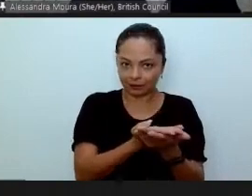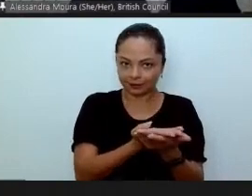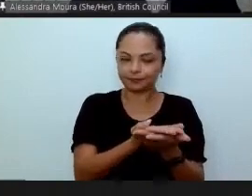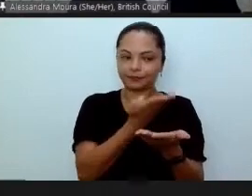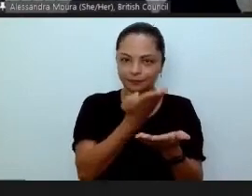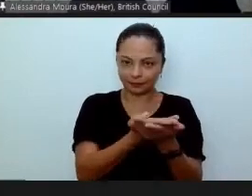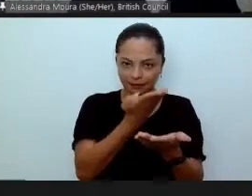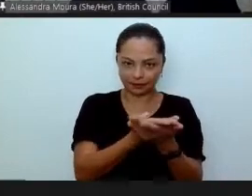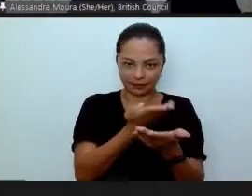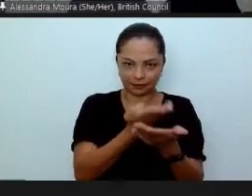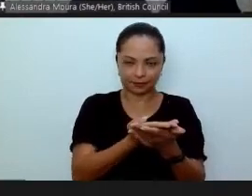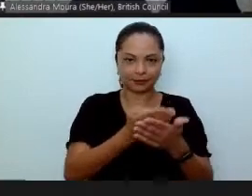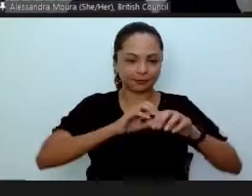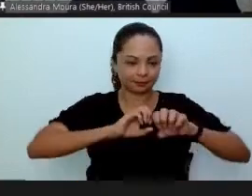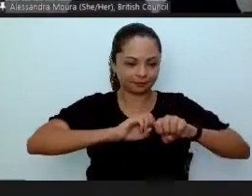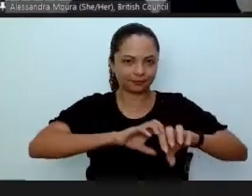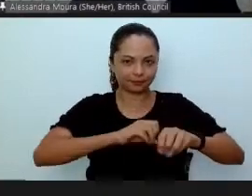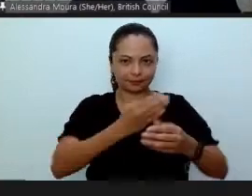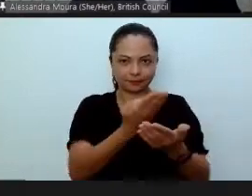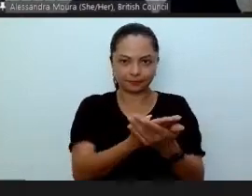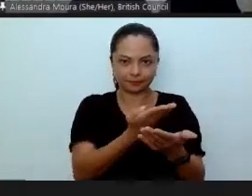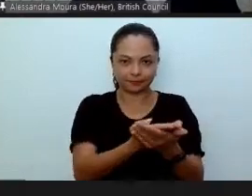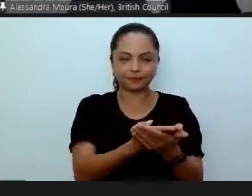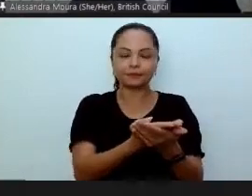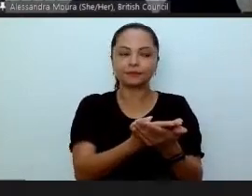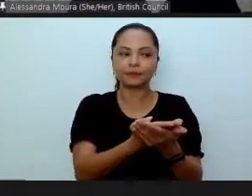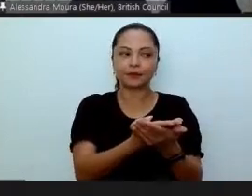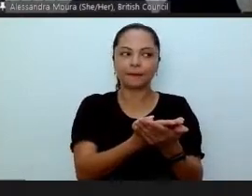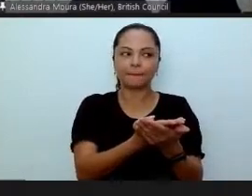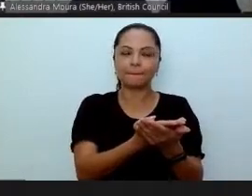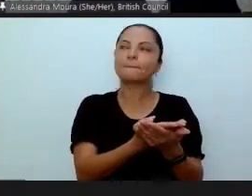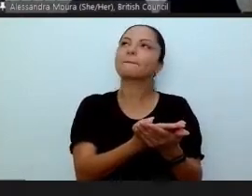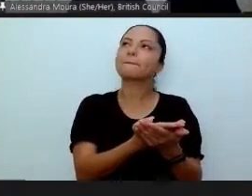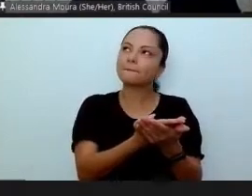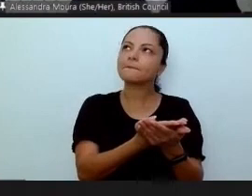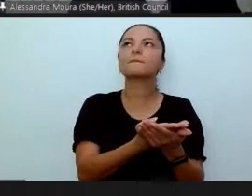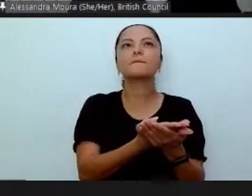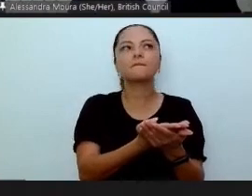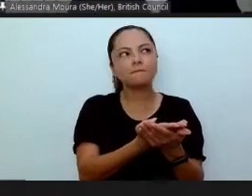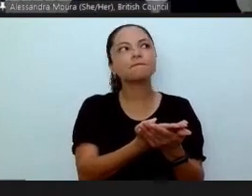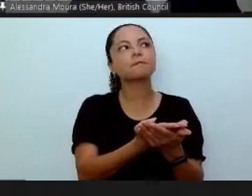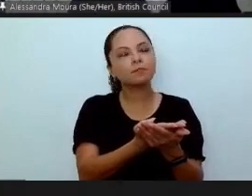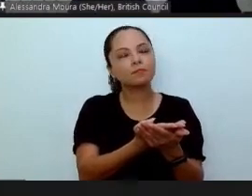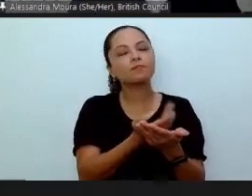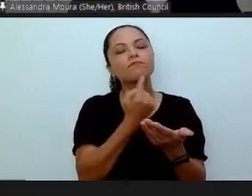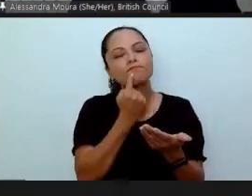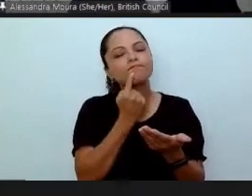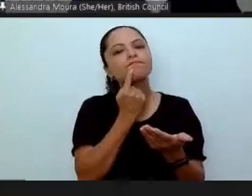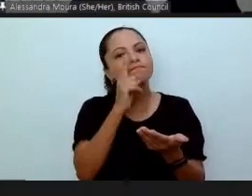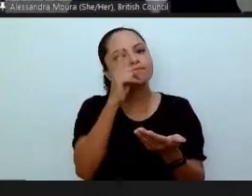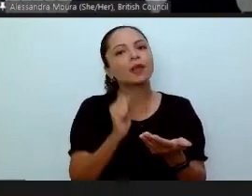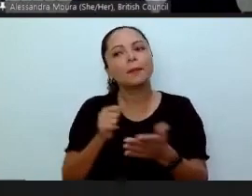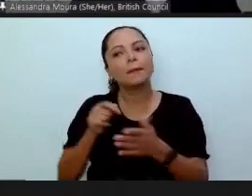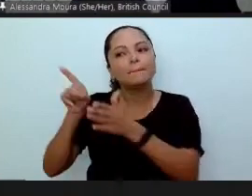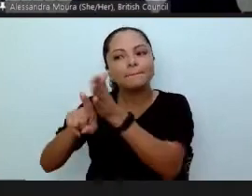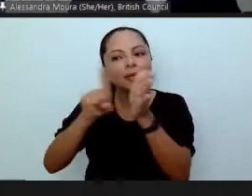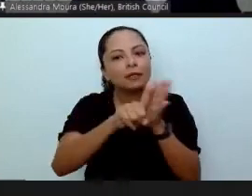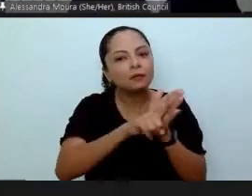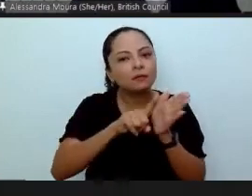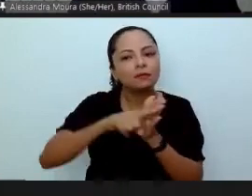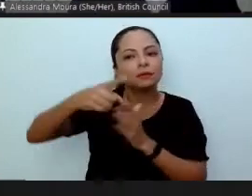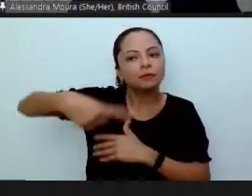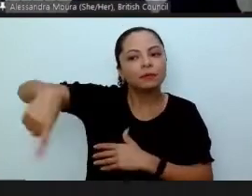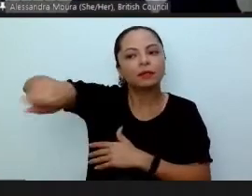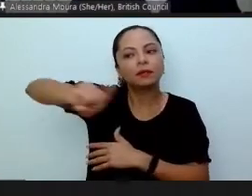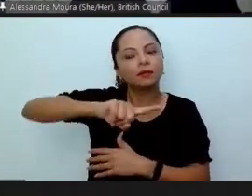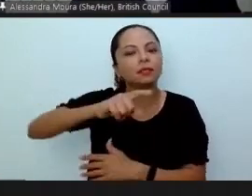um, to actually ask directly students what they think. But also, there's a